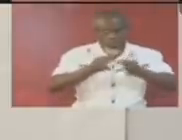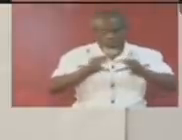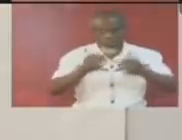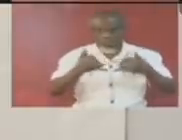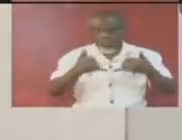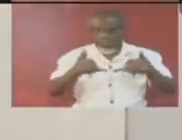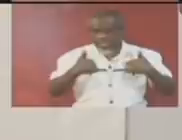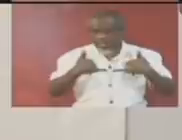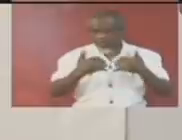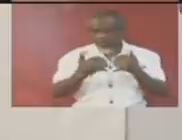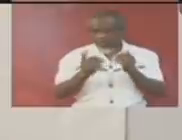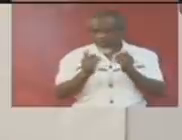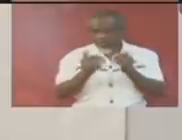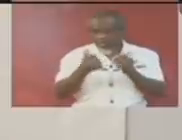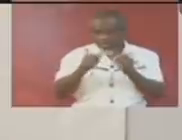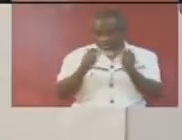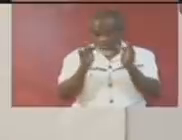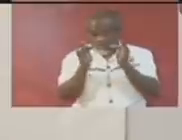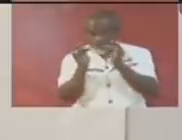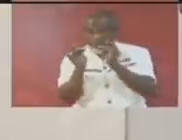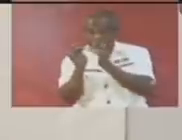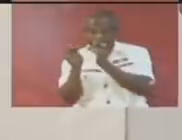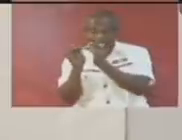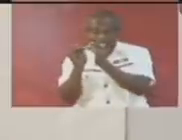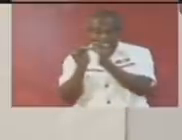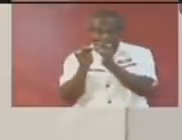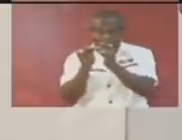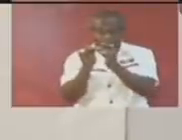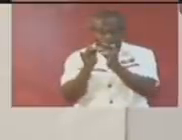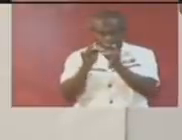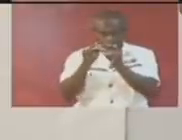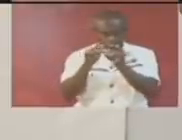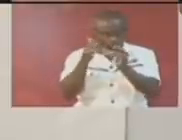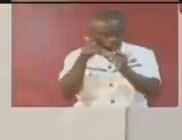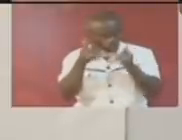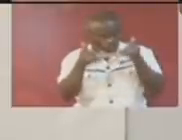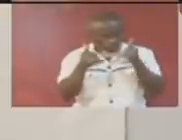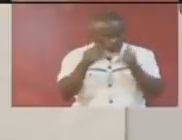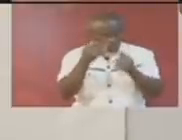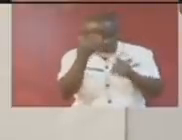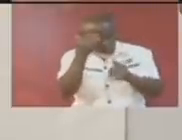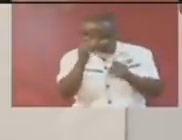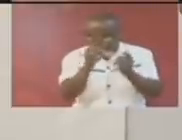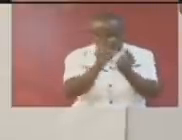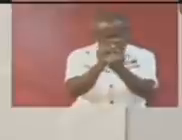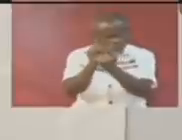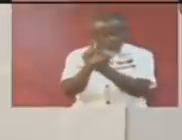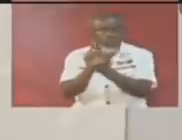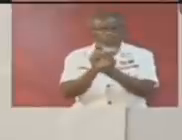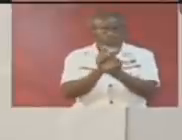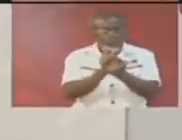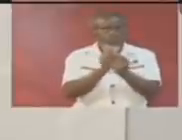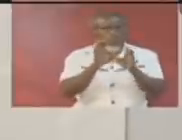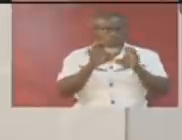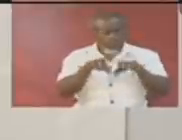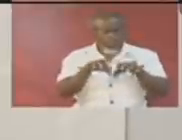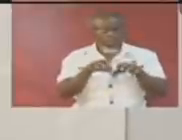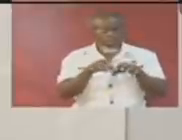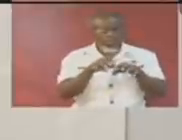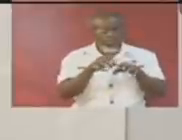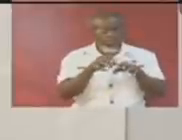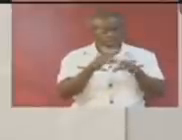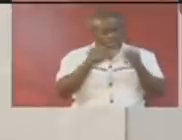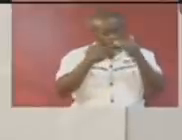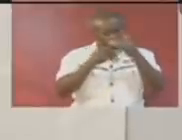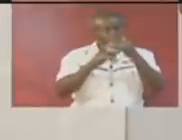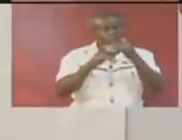tracing and isolation can be done so that we can reduce the risk of having a large increase. We will continue